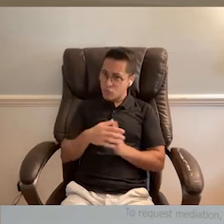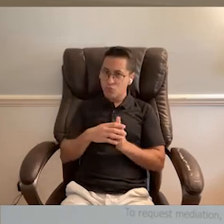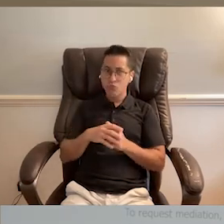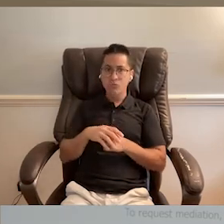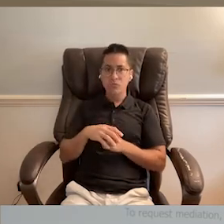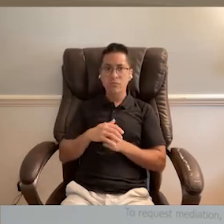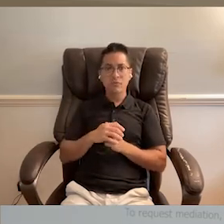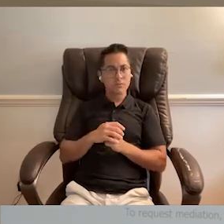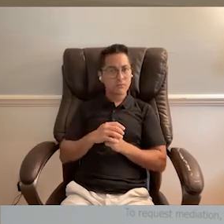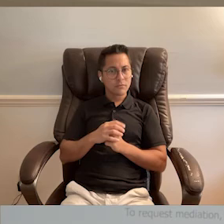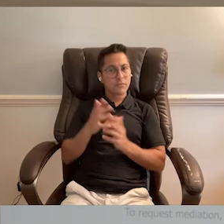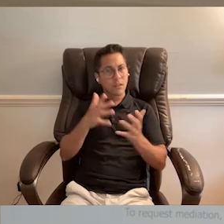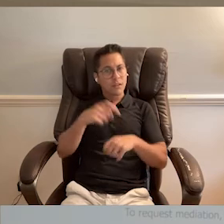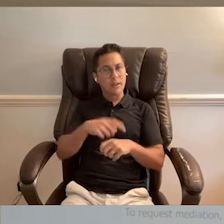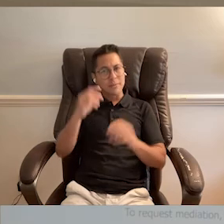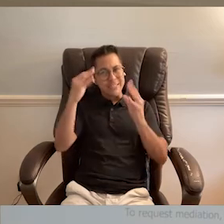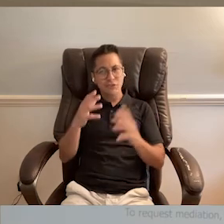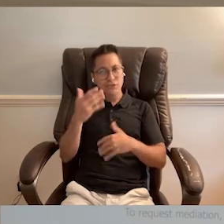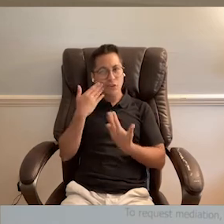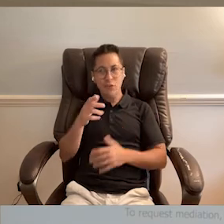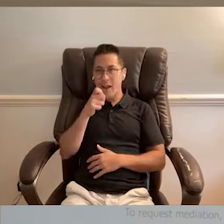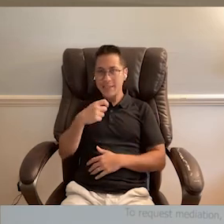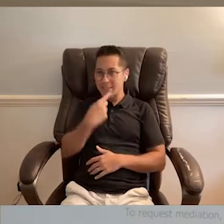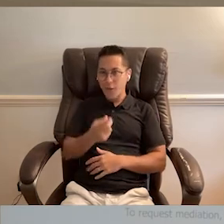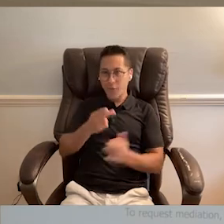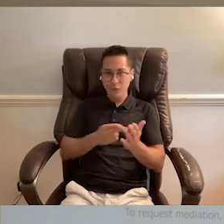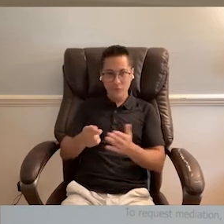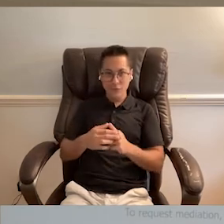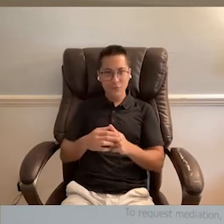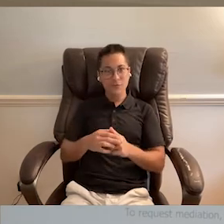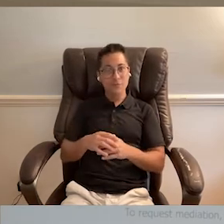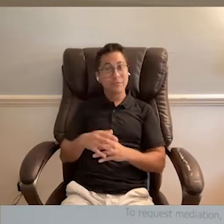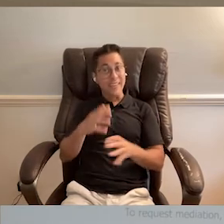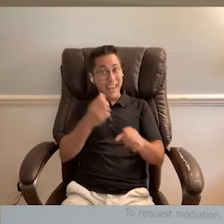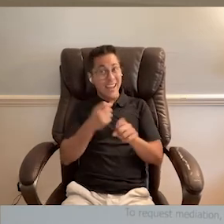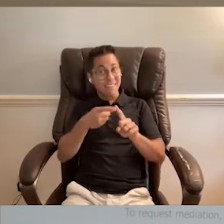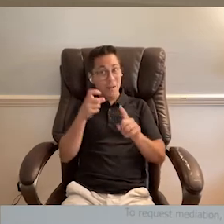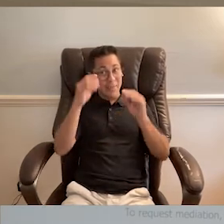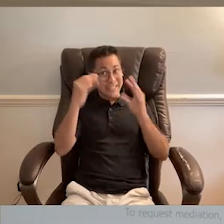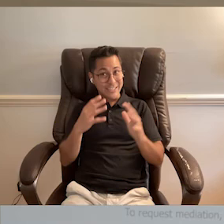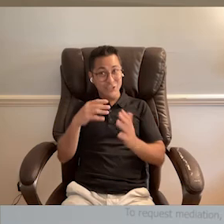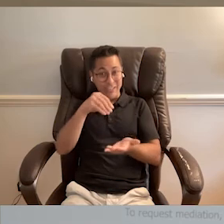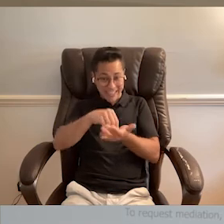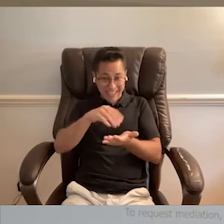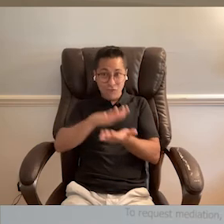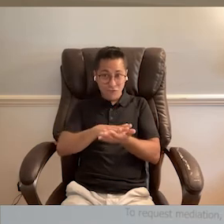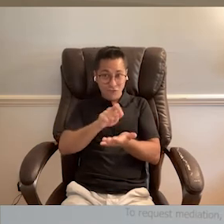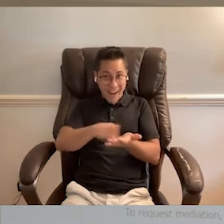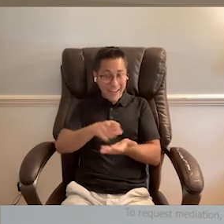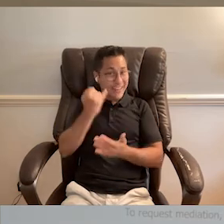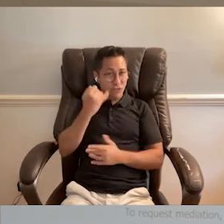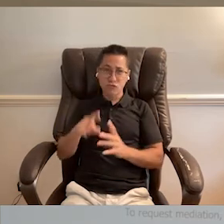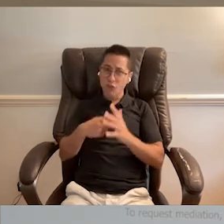teachers don't know not to tell you the truth. And so getting it from the teacher in writing, because if you start going above the teacher